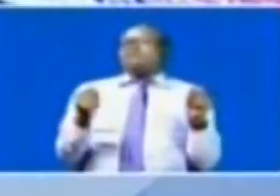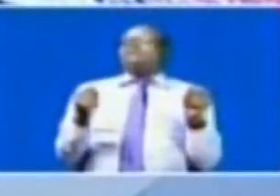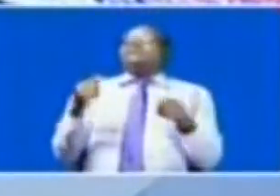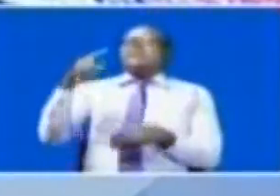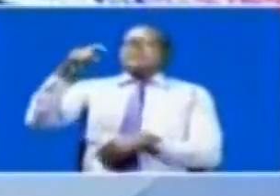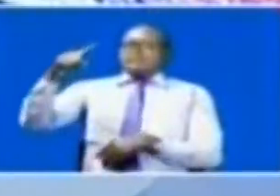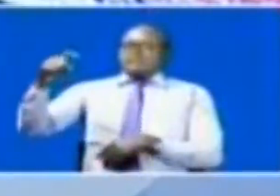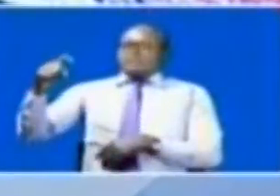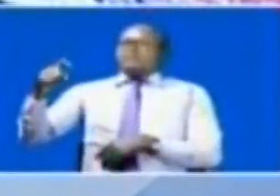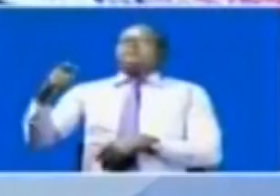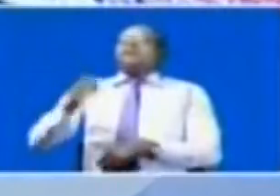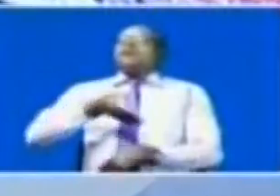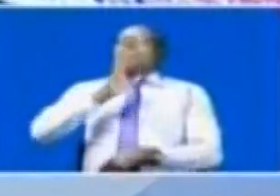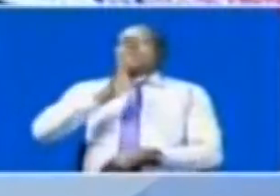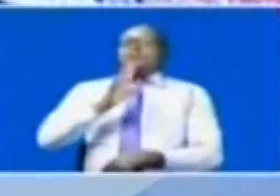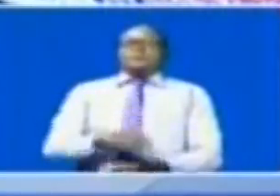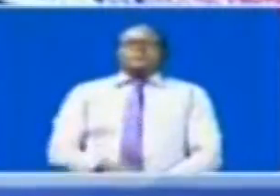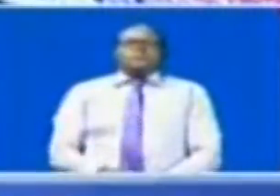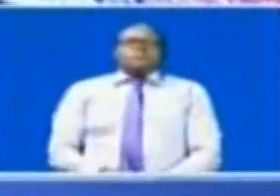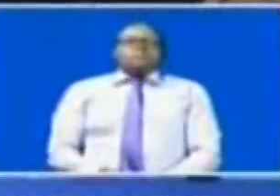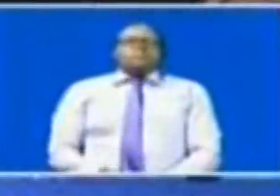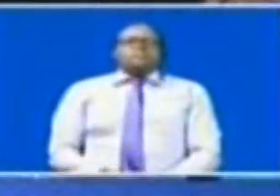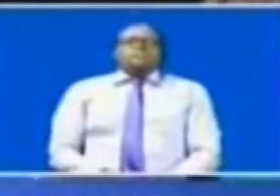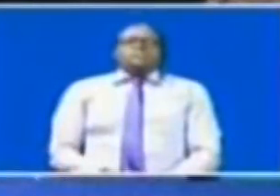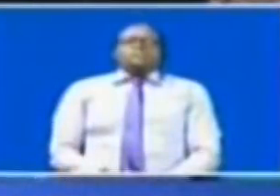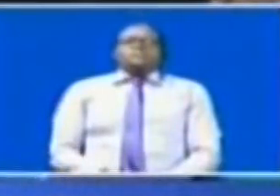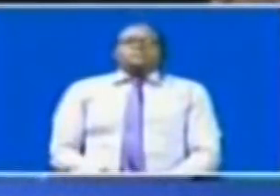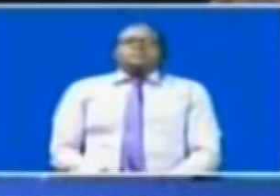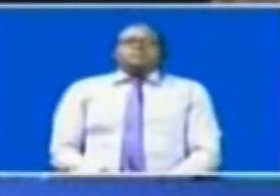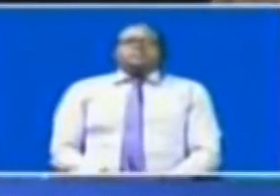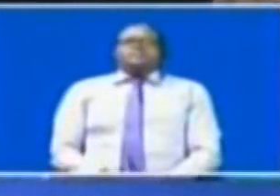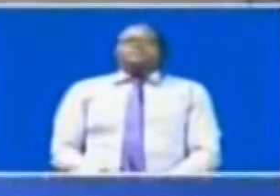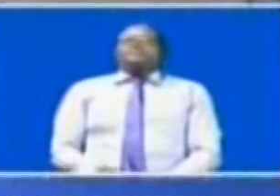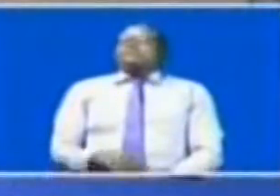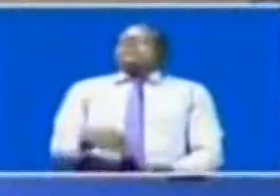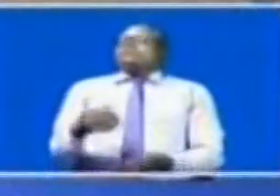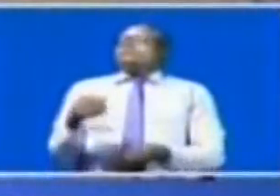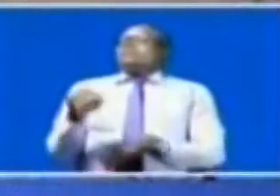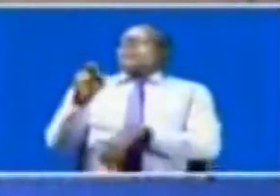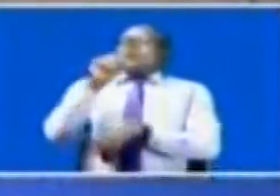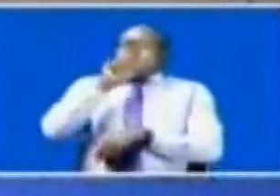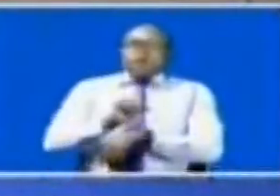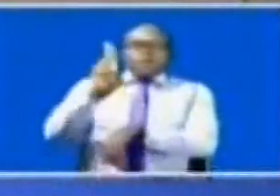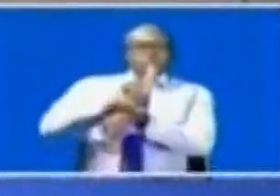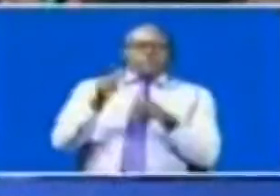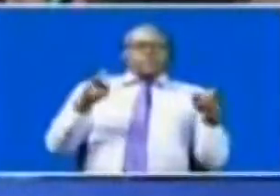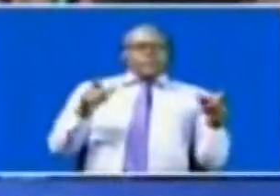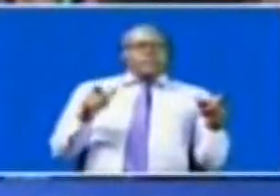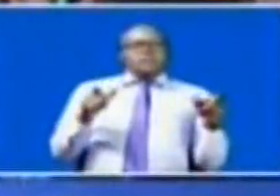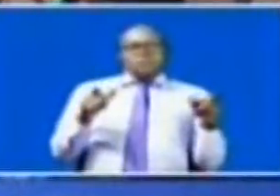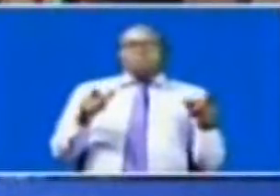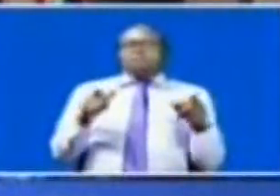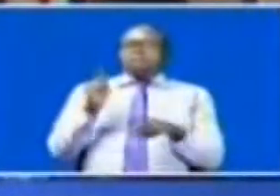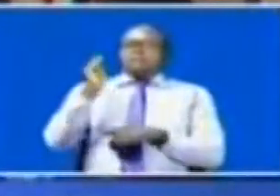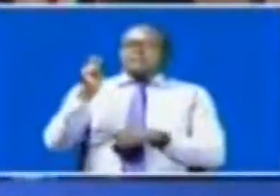spread of diseases like cancer. Here's the story. Take a look. These old and used radio and telecommunication gadgets are a